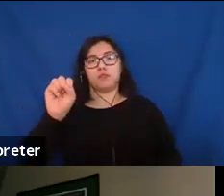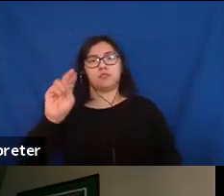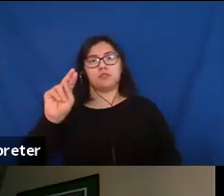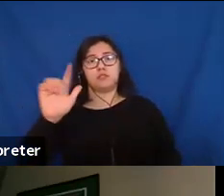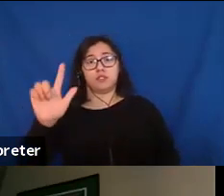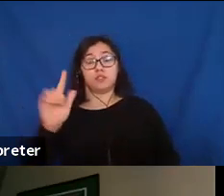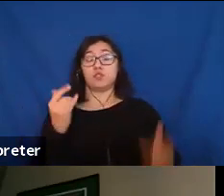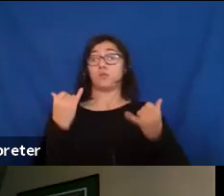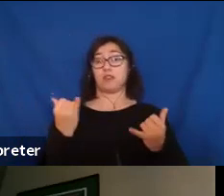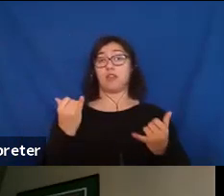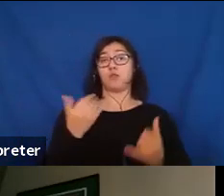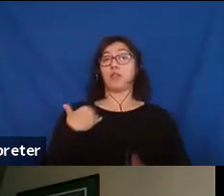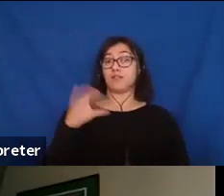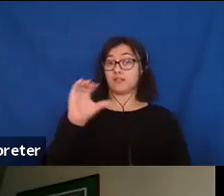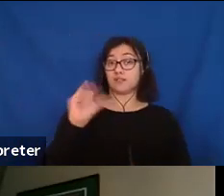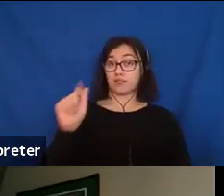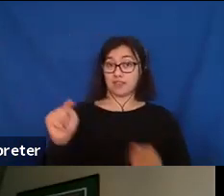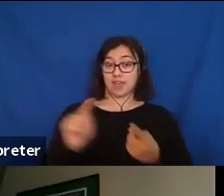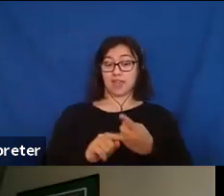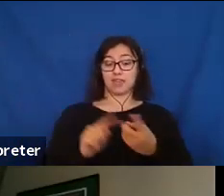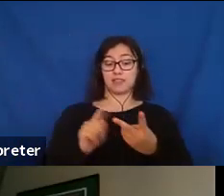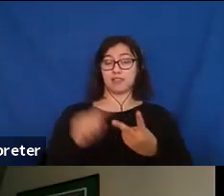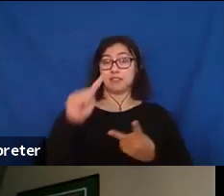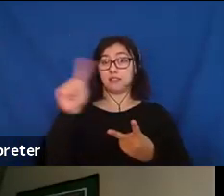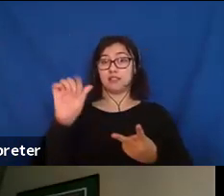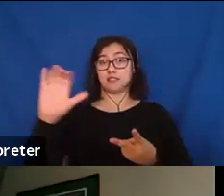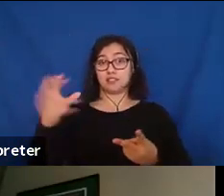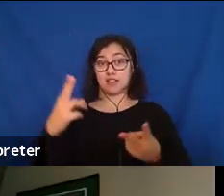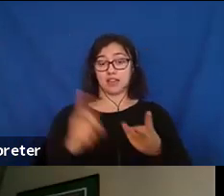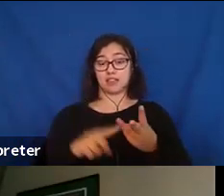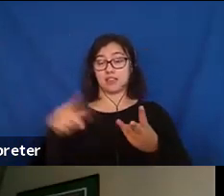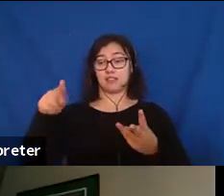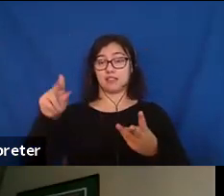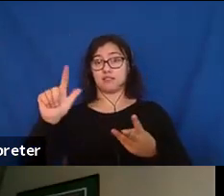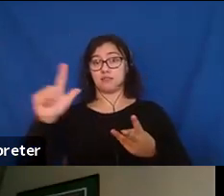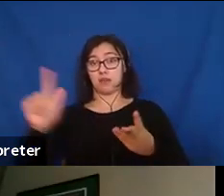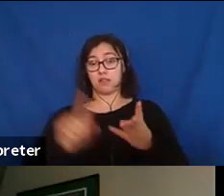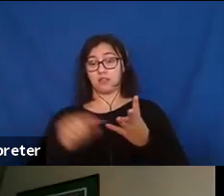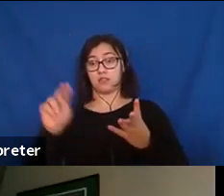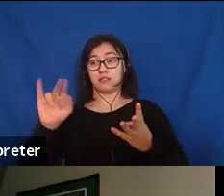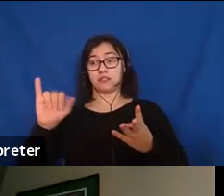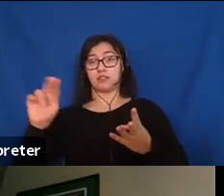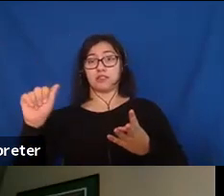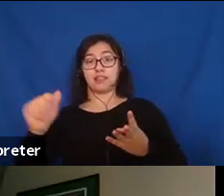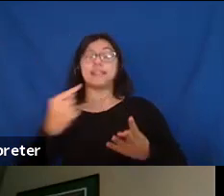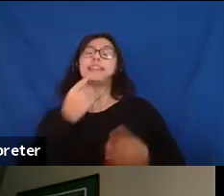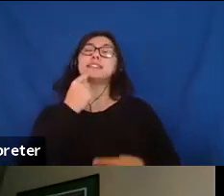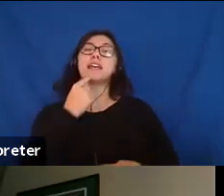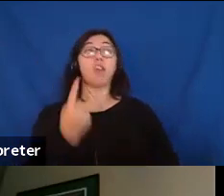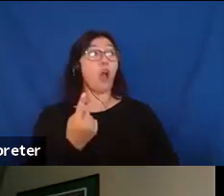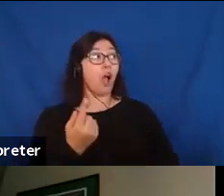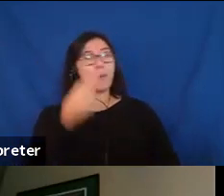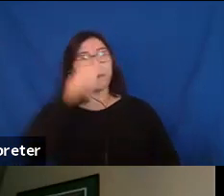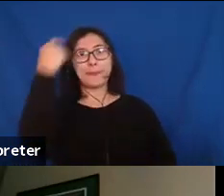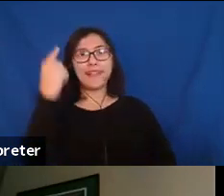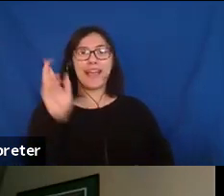Paul, Zach, Mohammed, and Nia. And Paul starts off by saying, for Black History Month, let's bring in a rap group and serve up some good